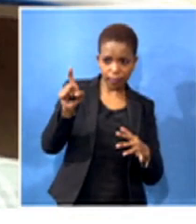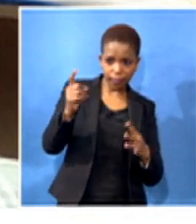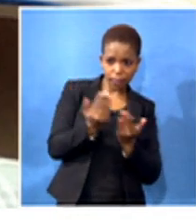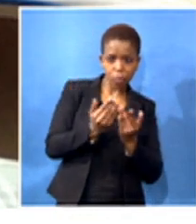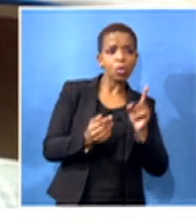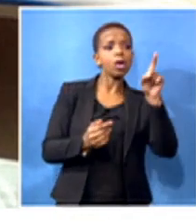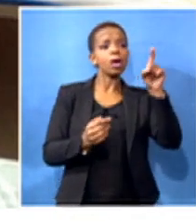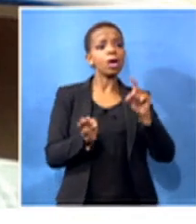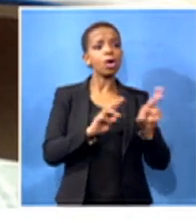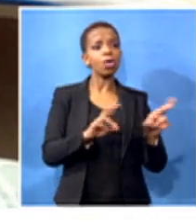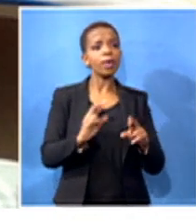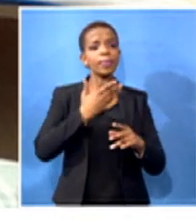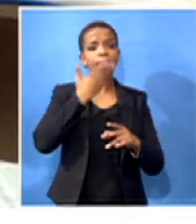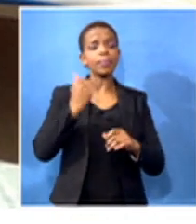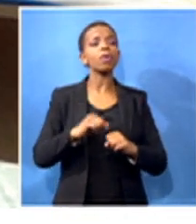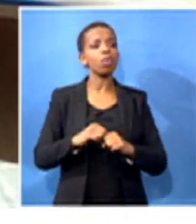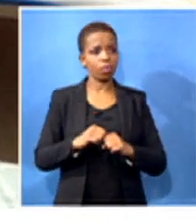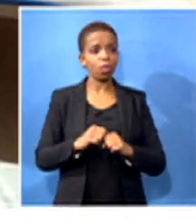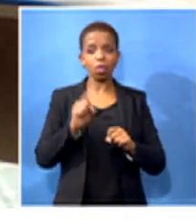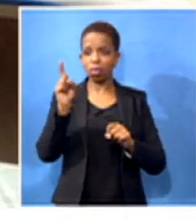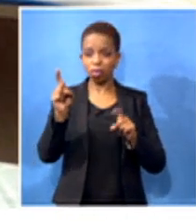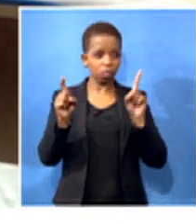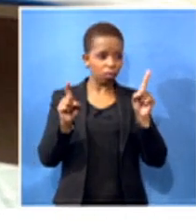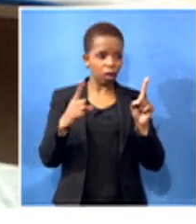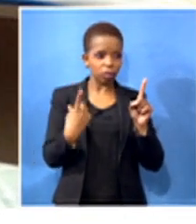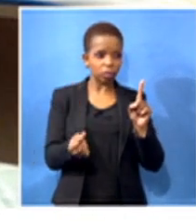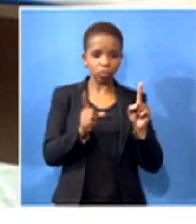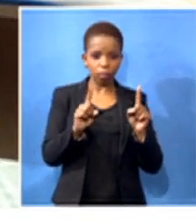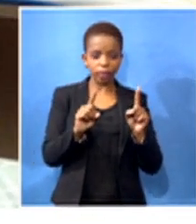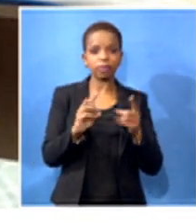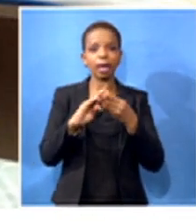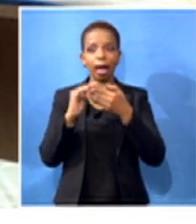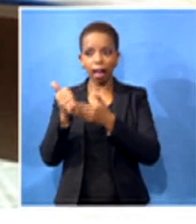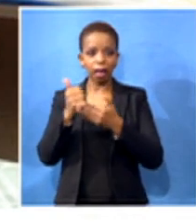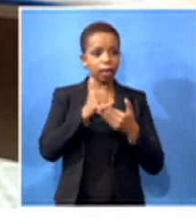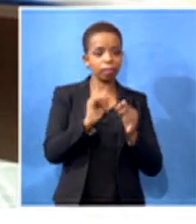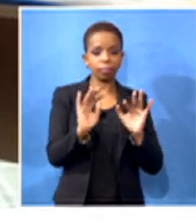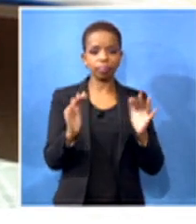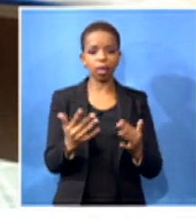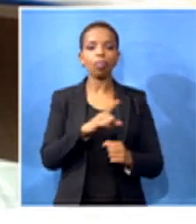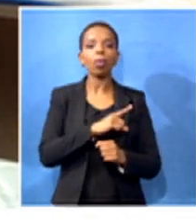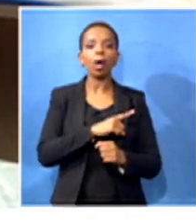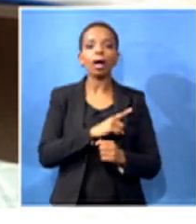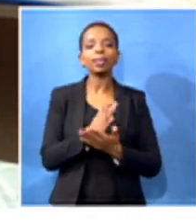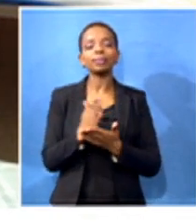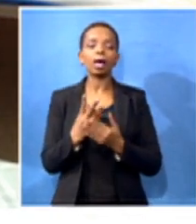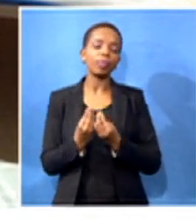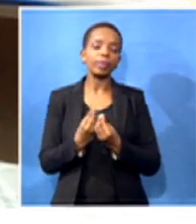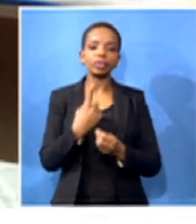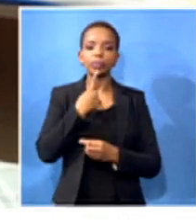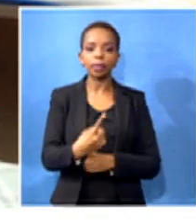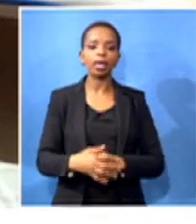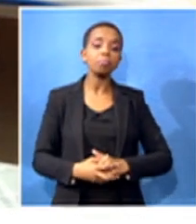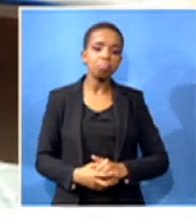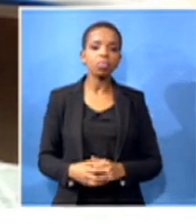so that the learners of those schools are not disadvantaged. Part of the things that we are considering is that probably we need to send them to other schools, if